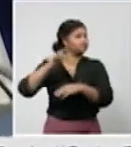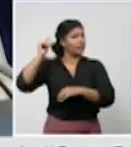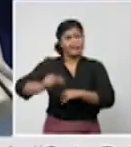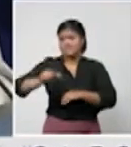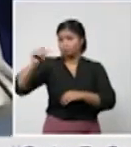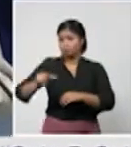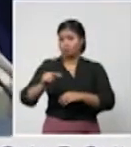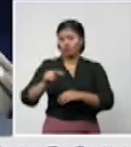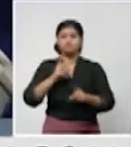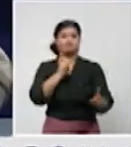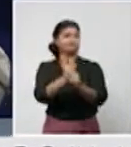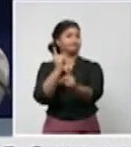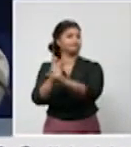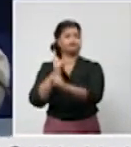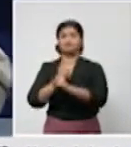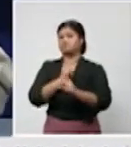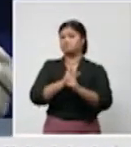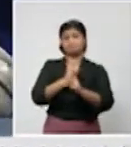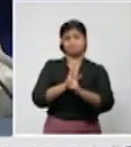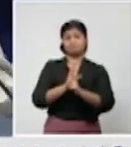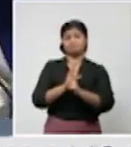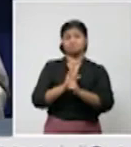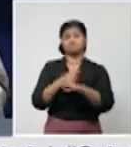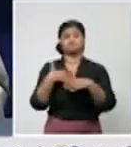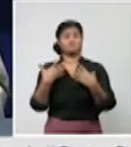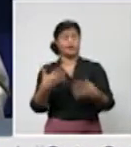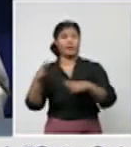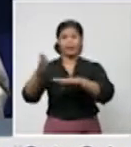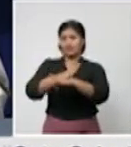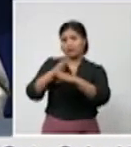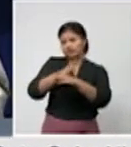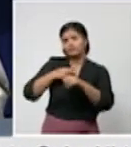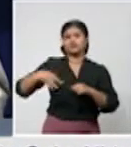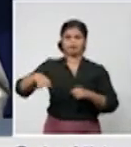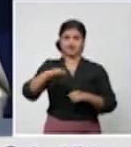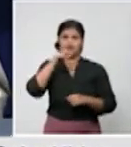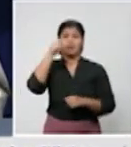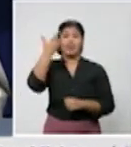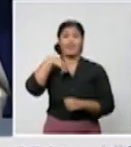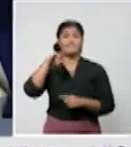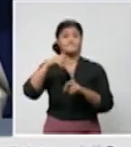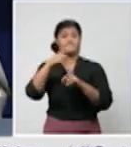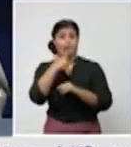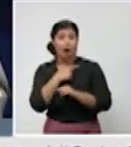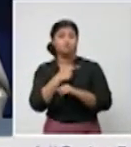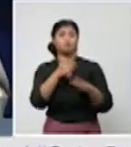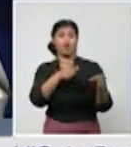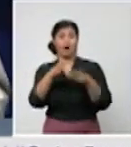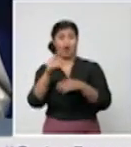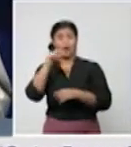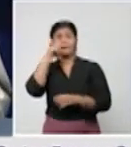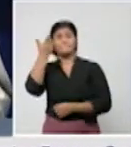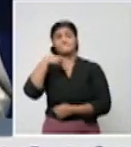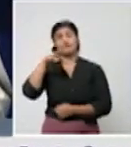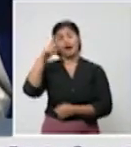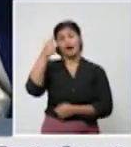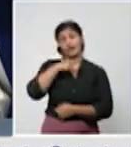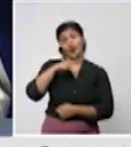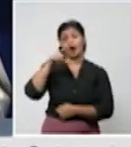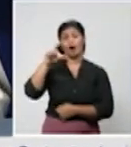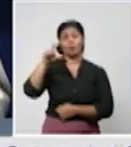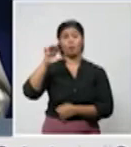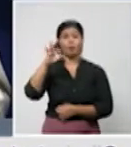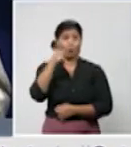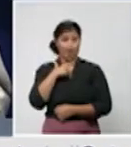1,521. At the Provincial Center of Hygiene, Epidemiology and Microbiology of Havana, 751. At Santiago de